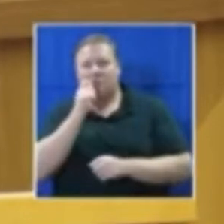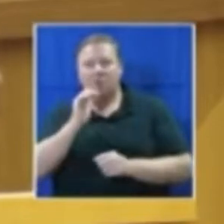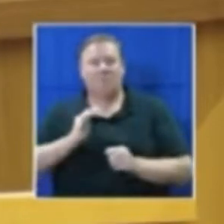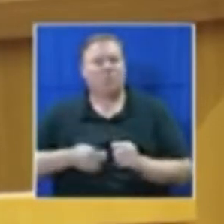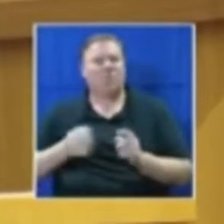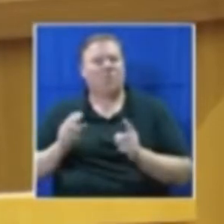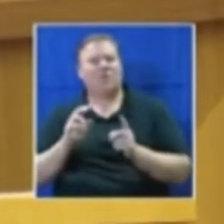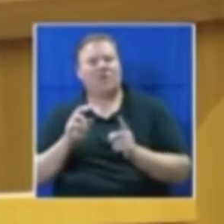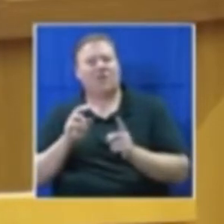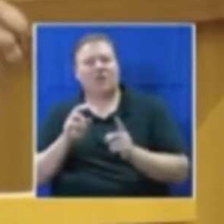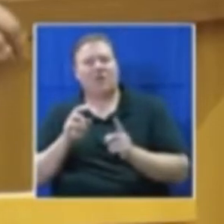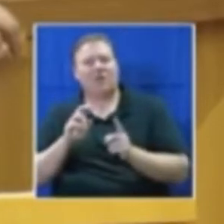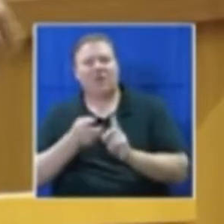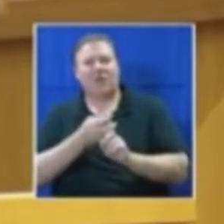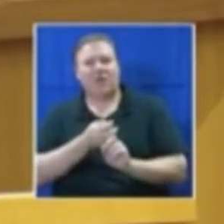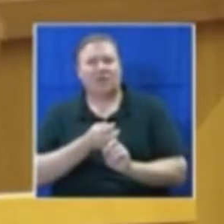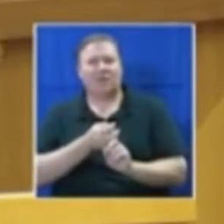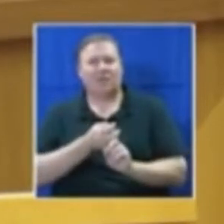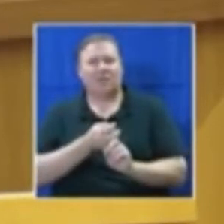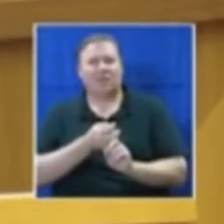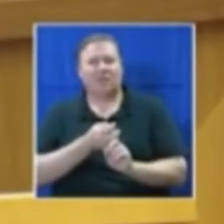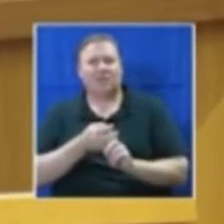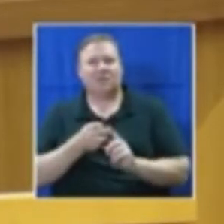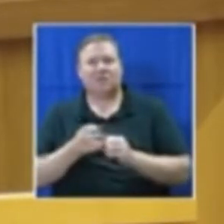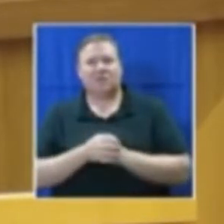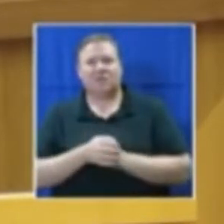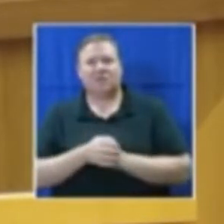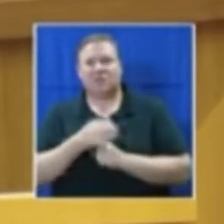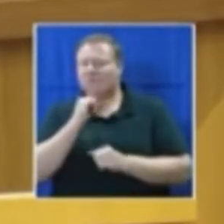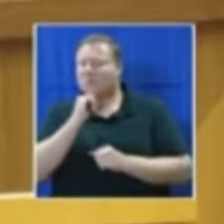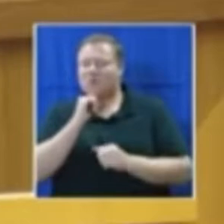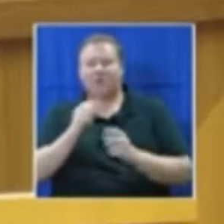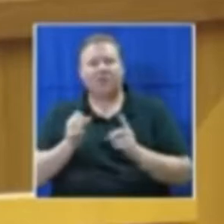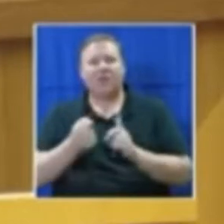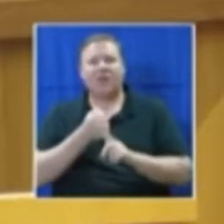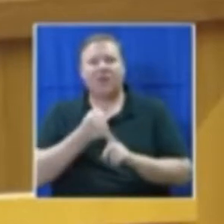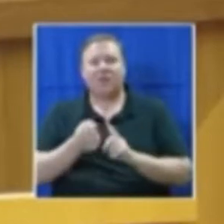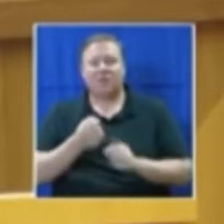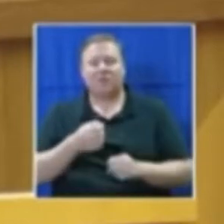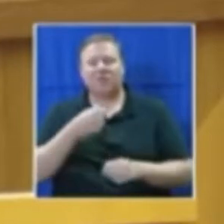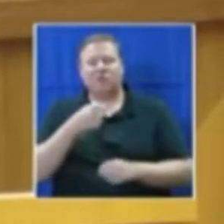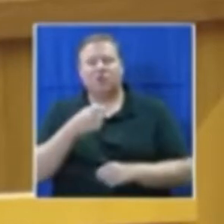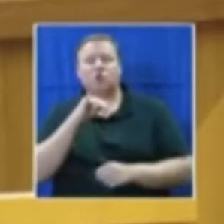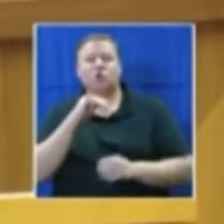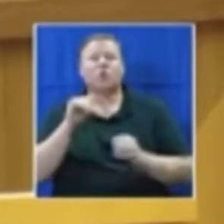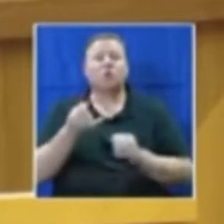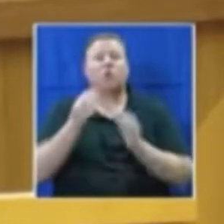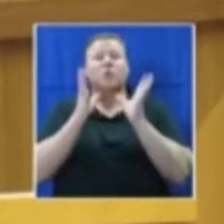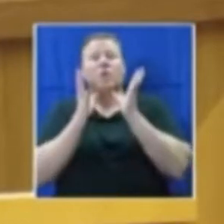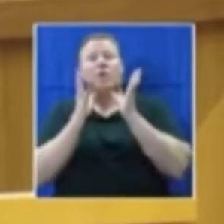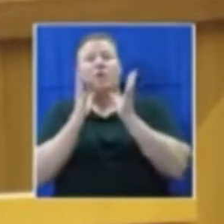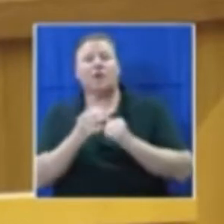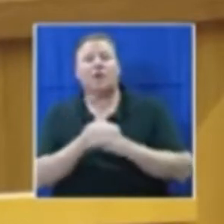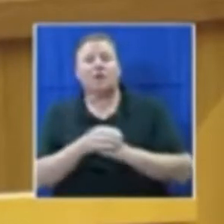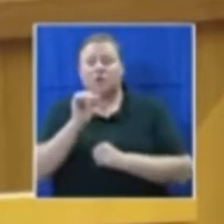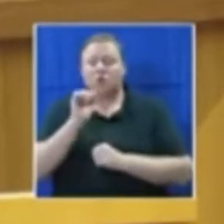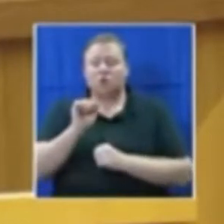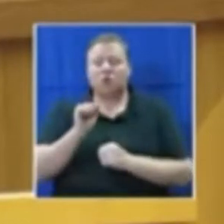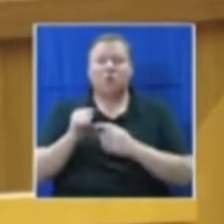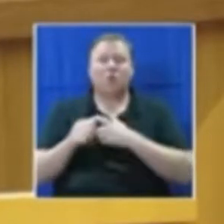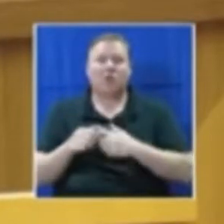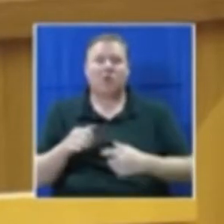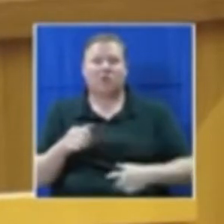Violence. It must not be gender-based violence when it comes to Julius Malema and when it comes to your president. It's